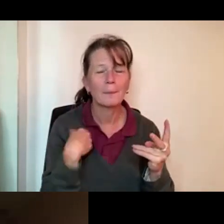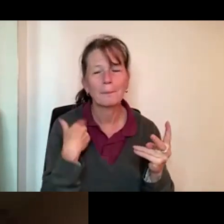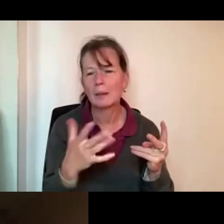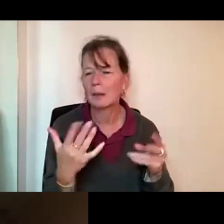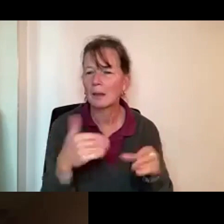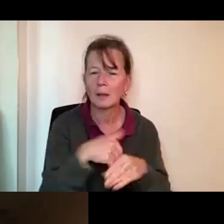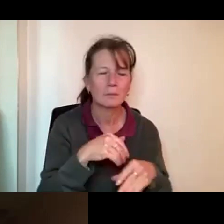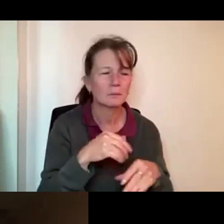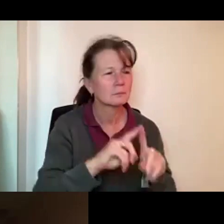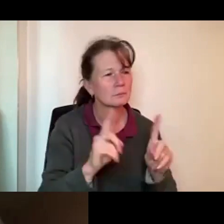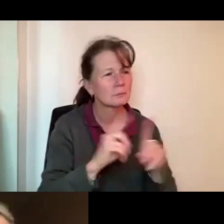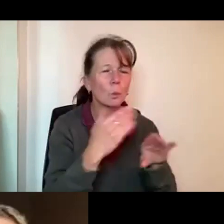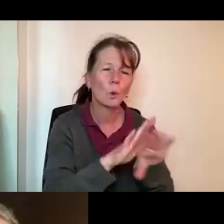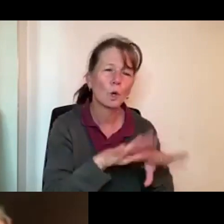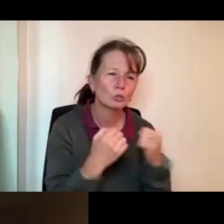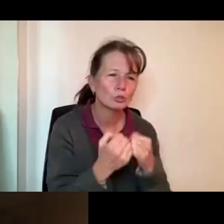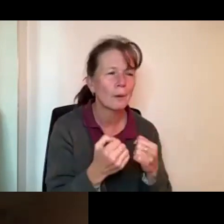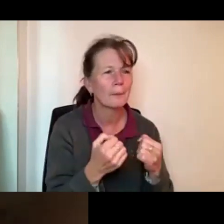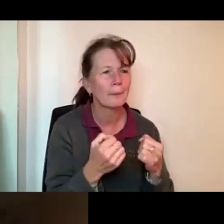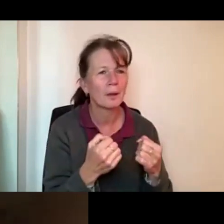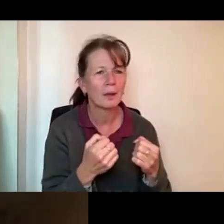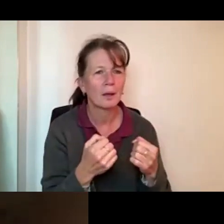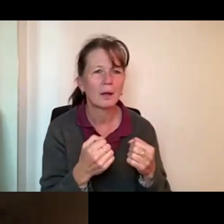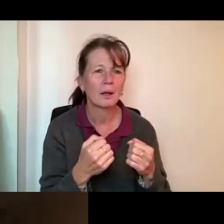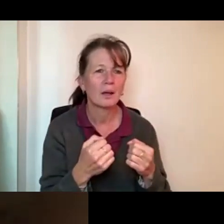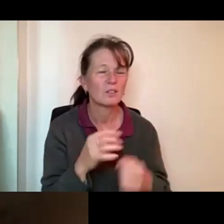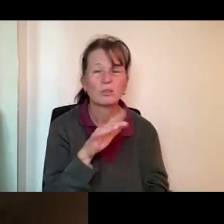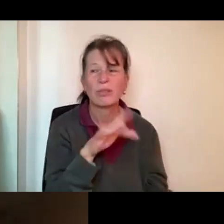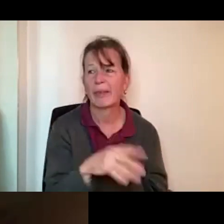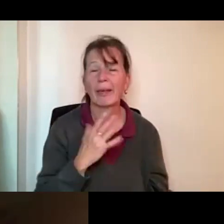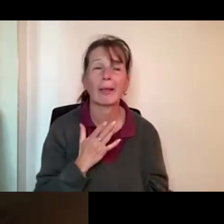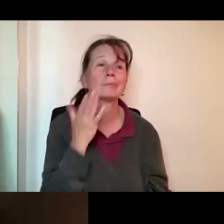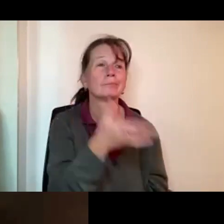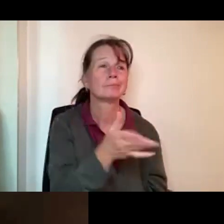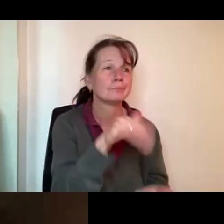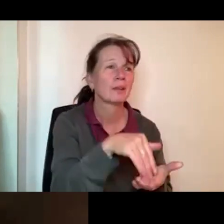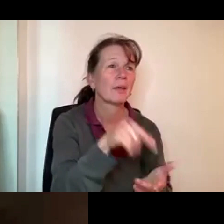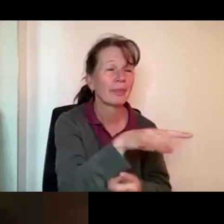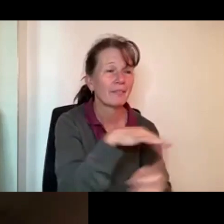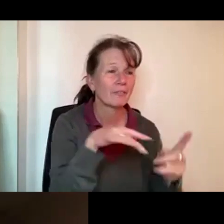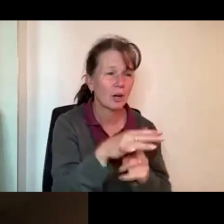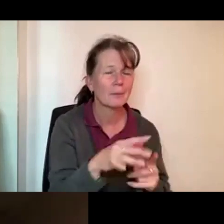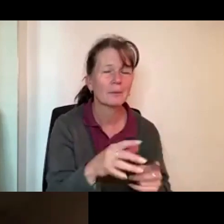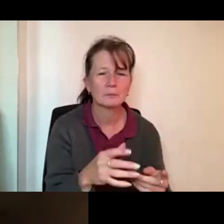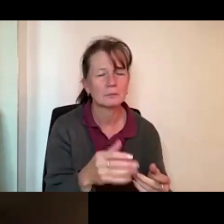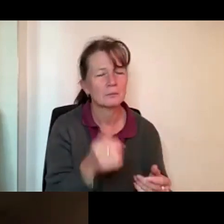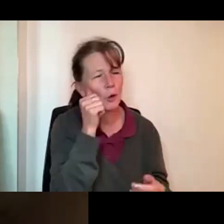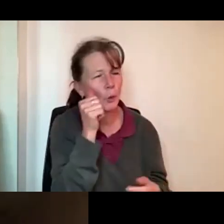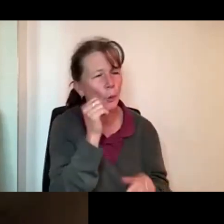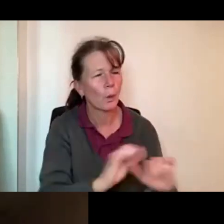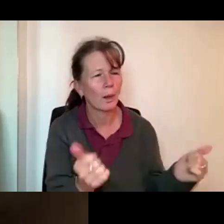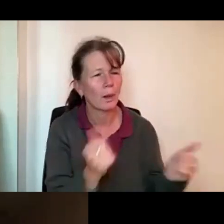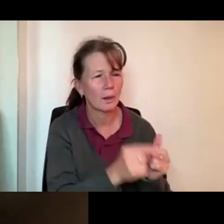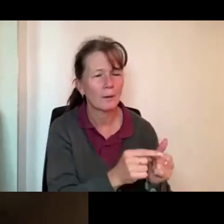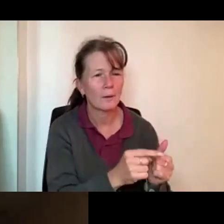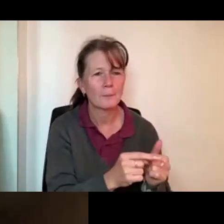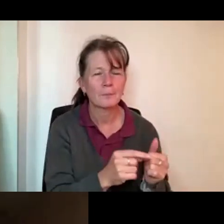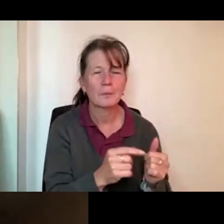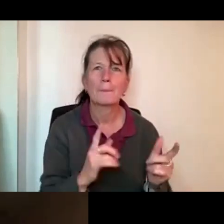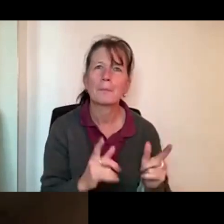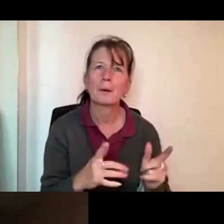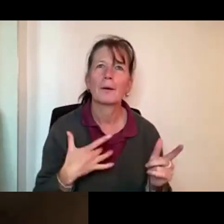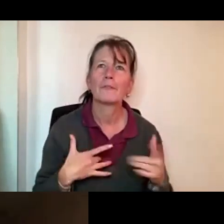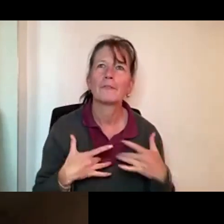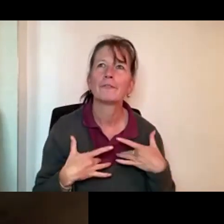early trials of operas that for roles you don't get, but you're just there. Like that environment is very familiar. But the sense